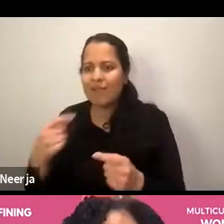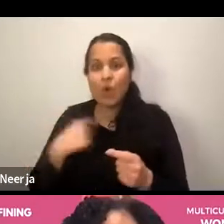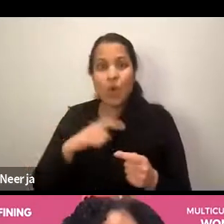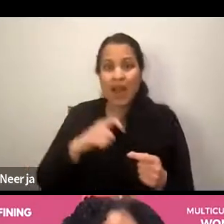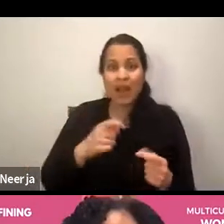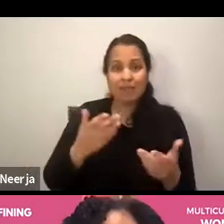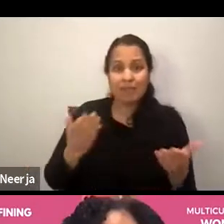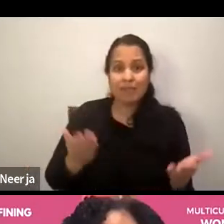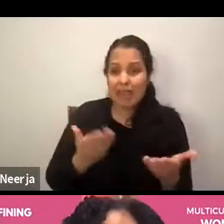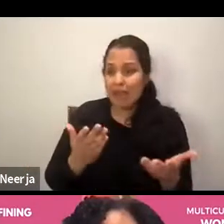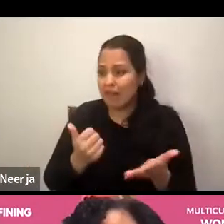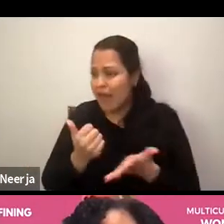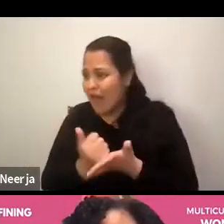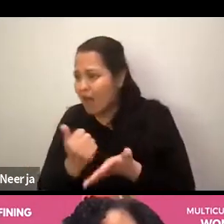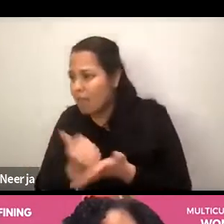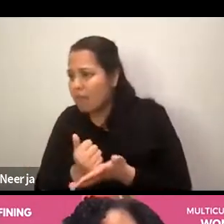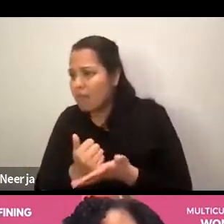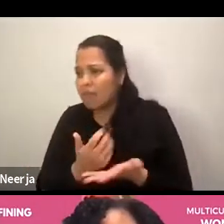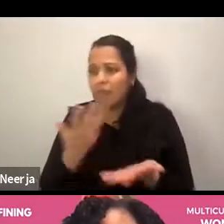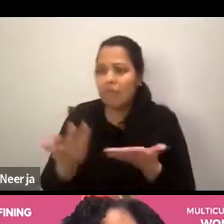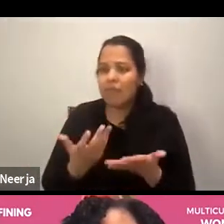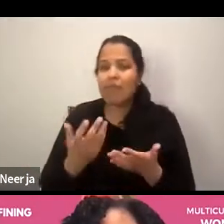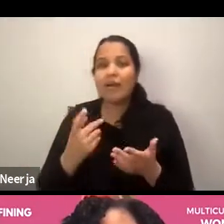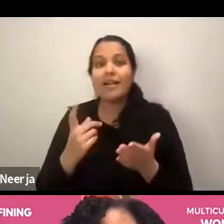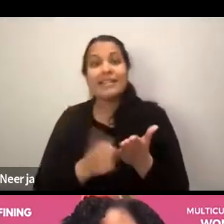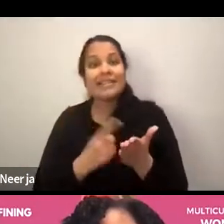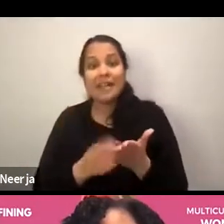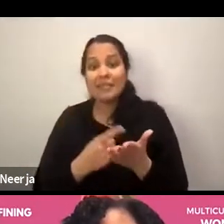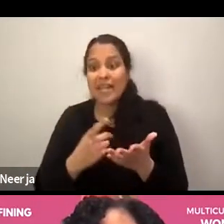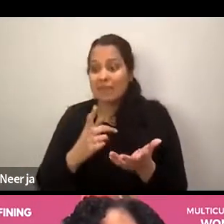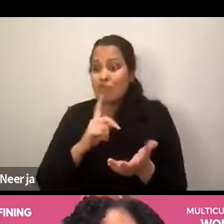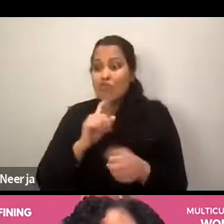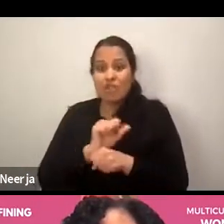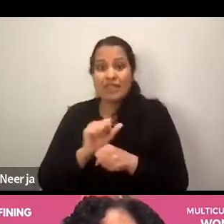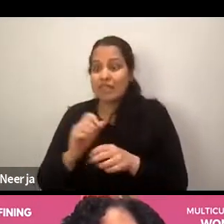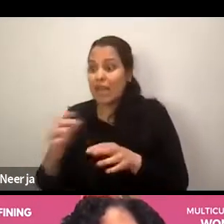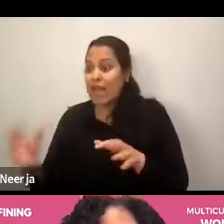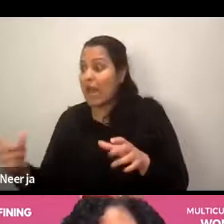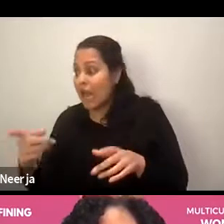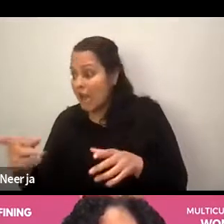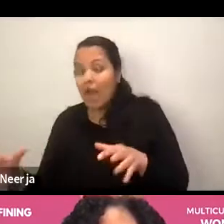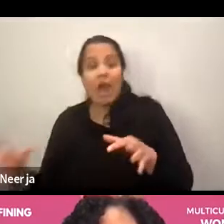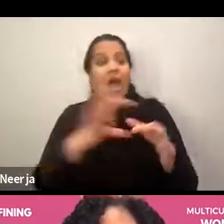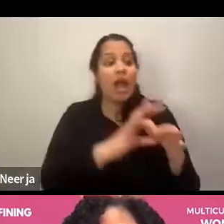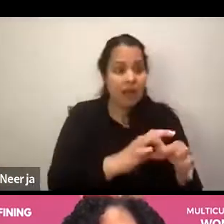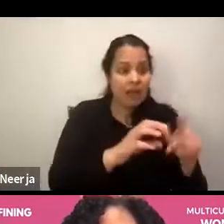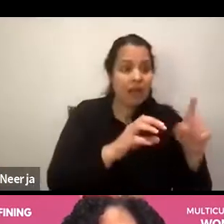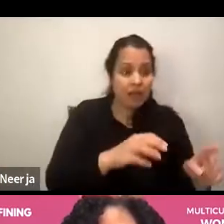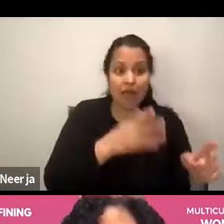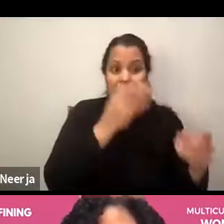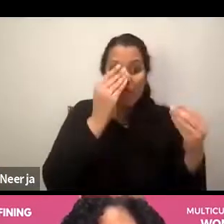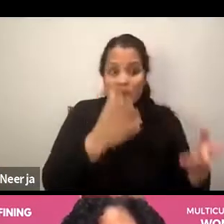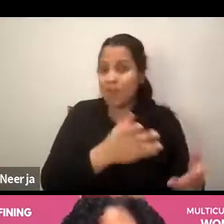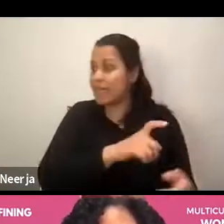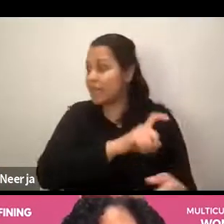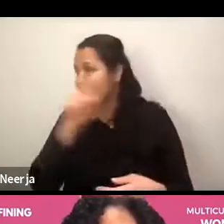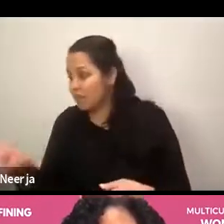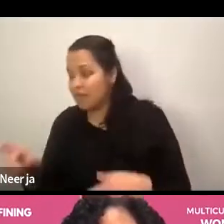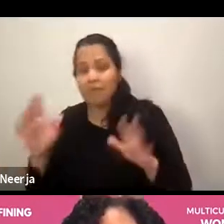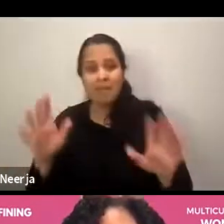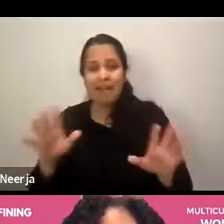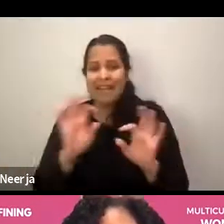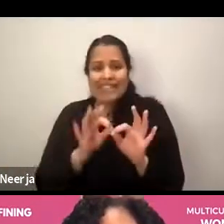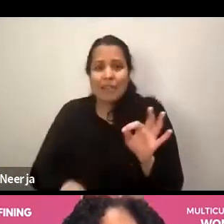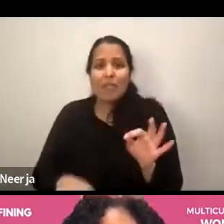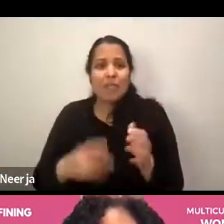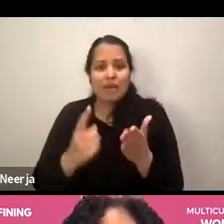And sometimes it's literally just being a connector and connecting them to the right information. And so I will tell